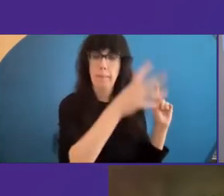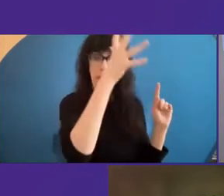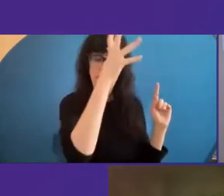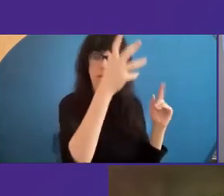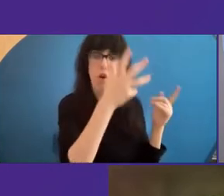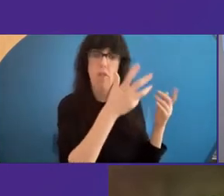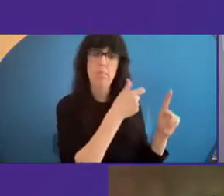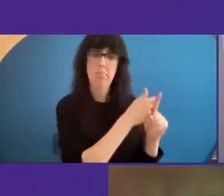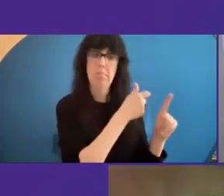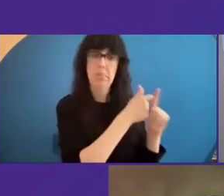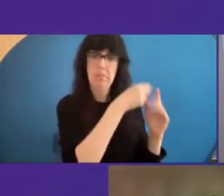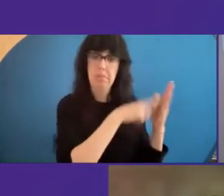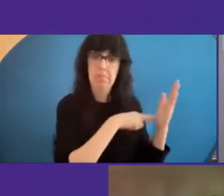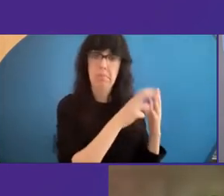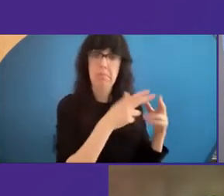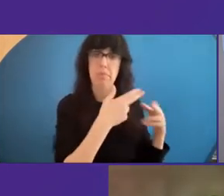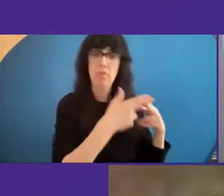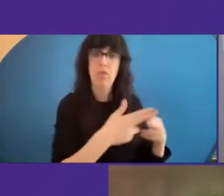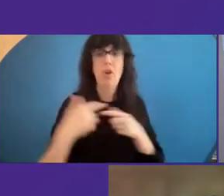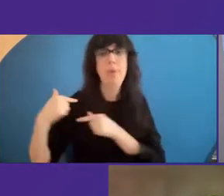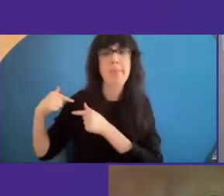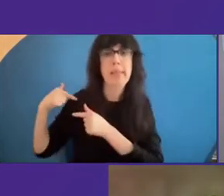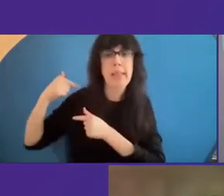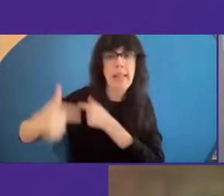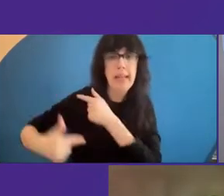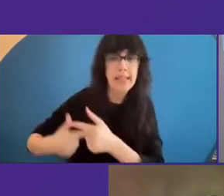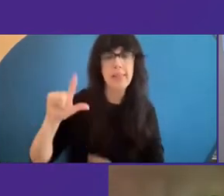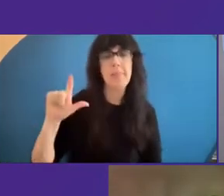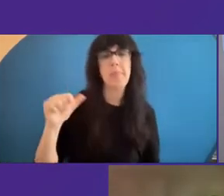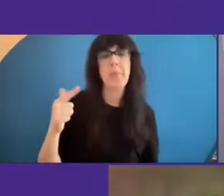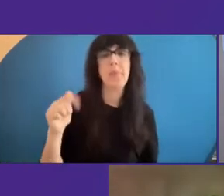did called Legacy.